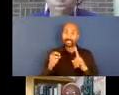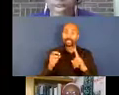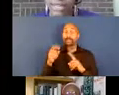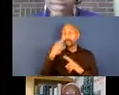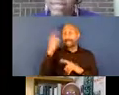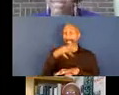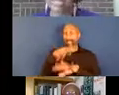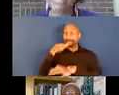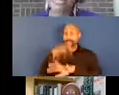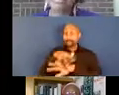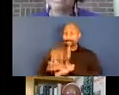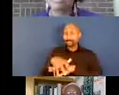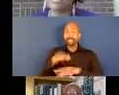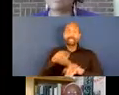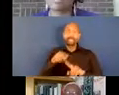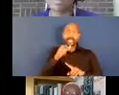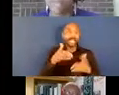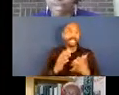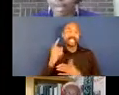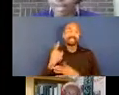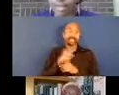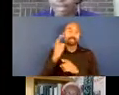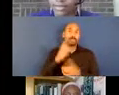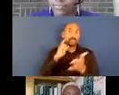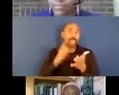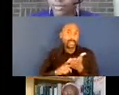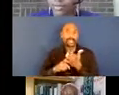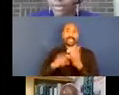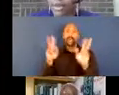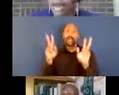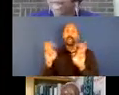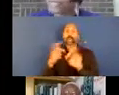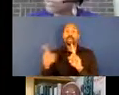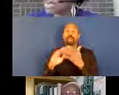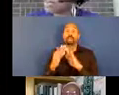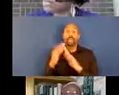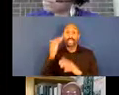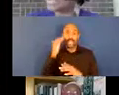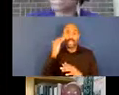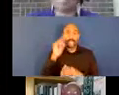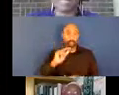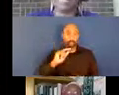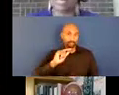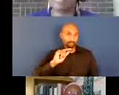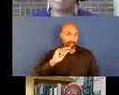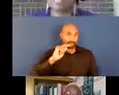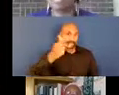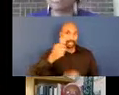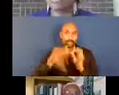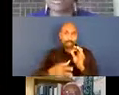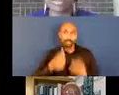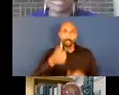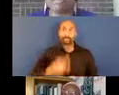proper recognition, citation of community knowledge. I have some fond memories of my time at